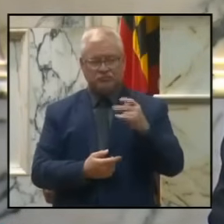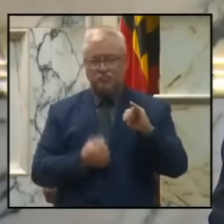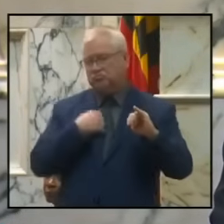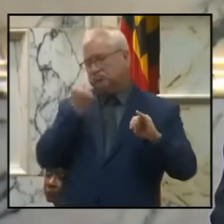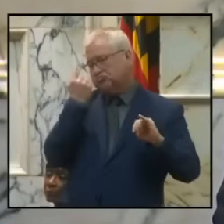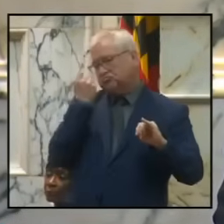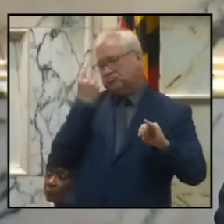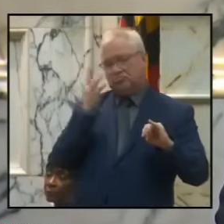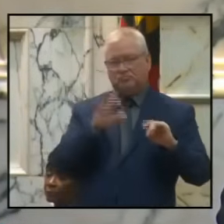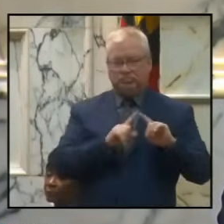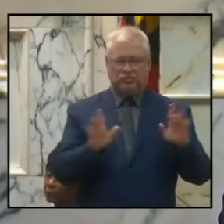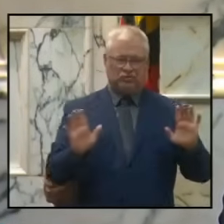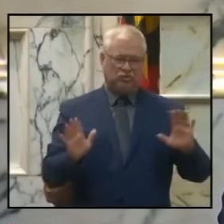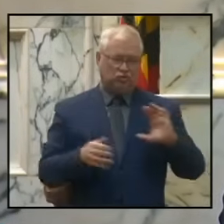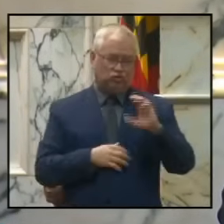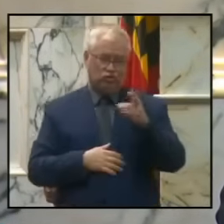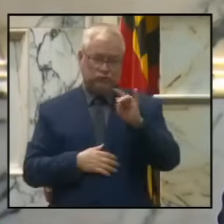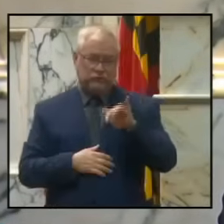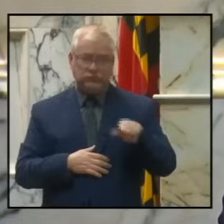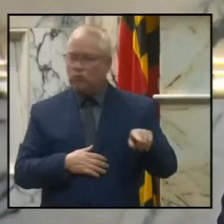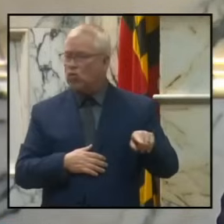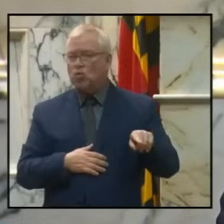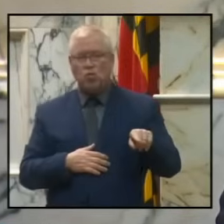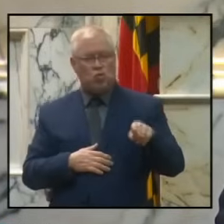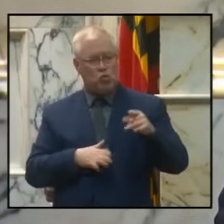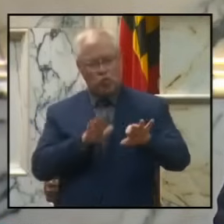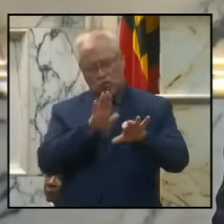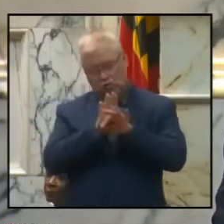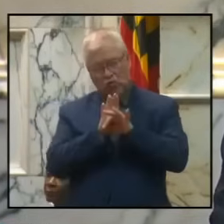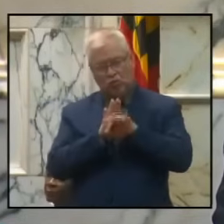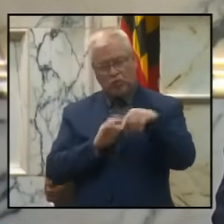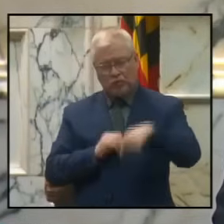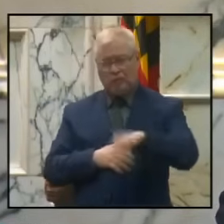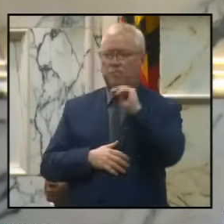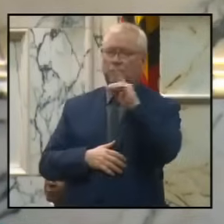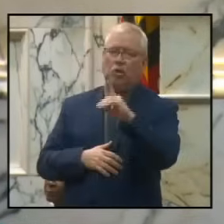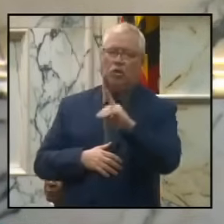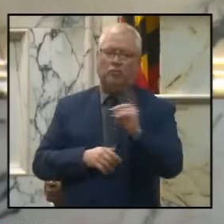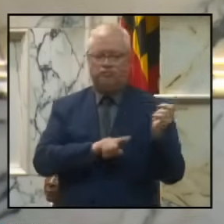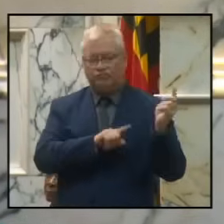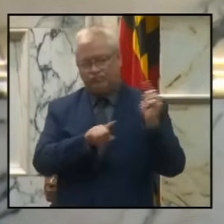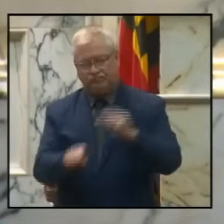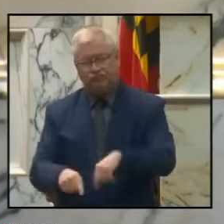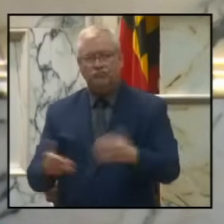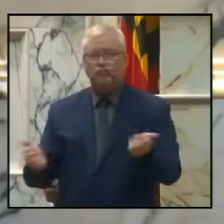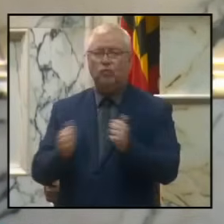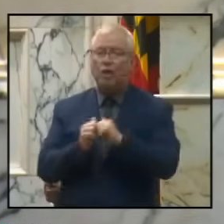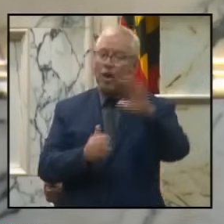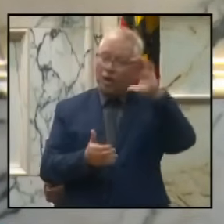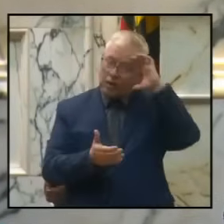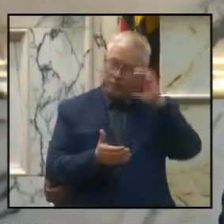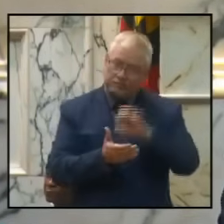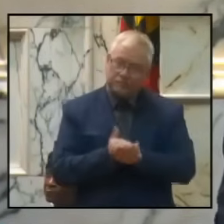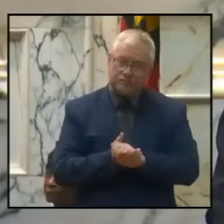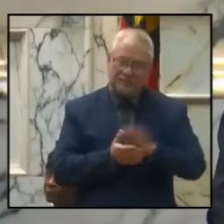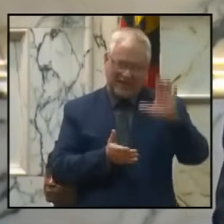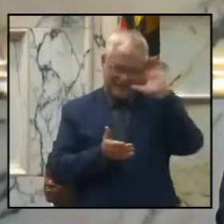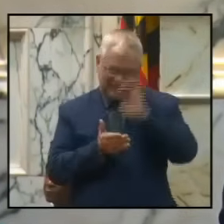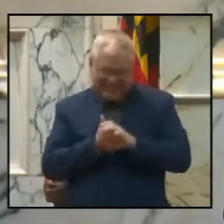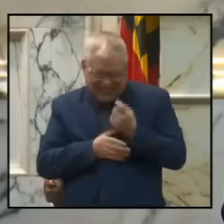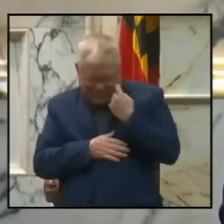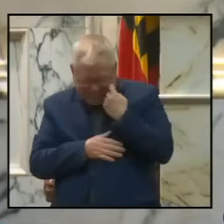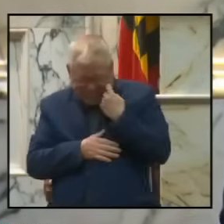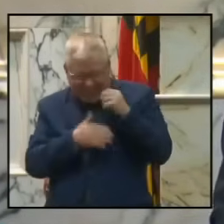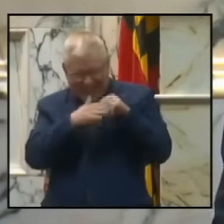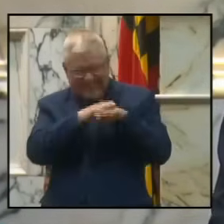Christy chose Maryland. Christy is here with her husband, who just re-enlisted in the Navy 2 weeks